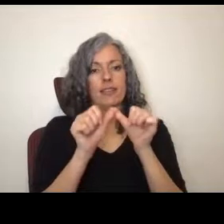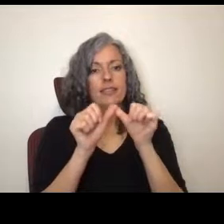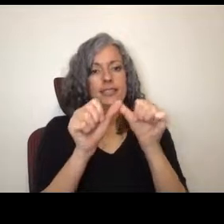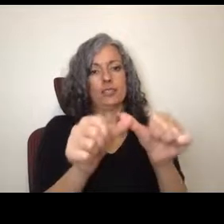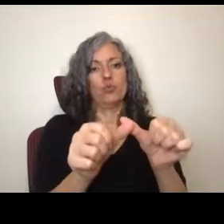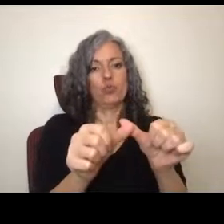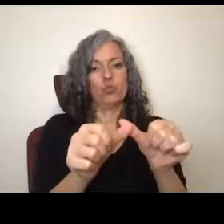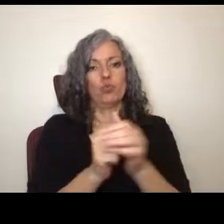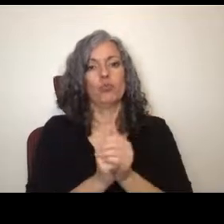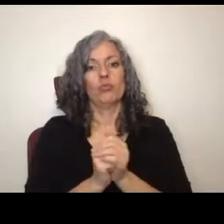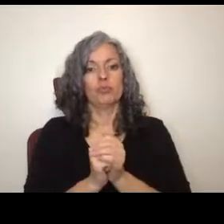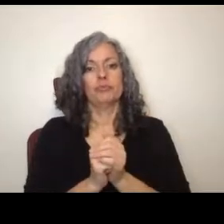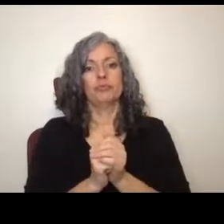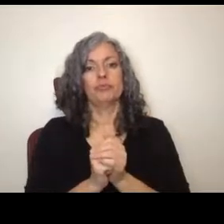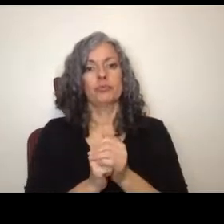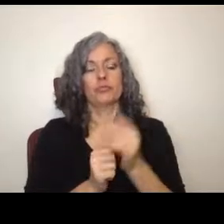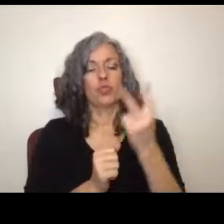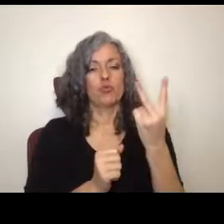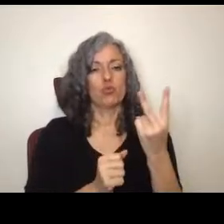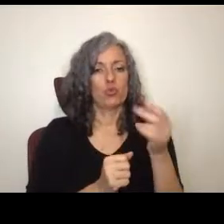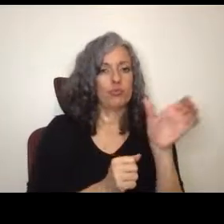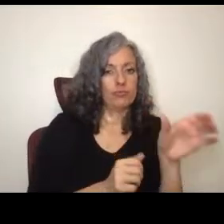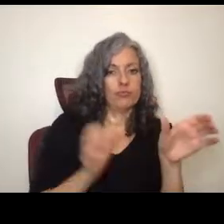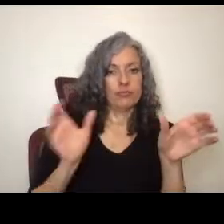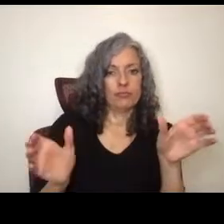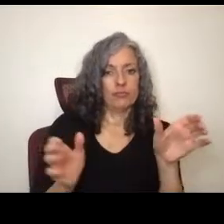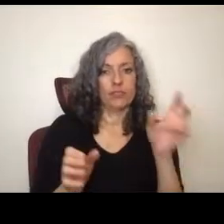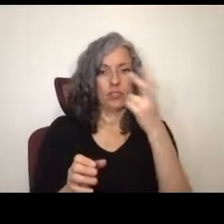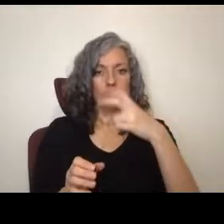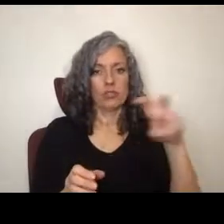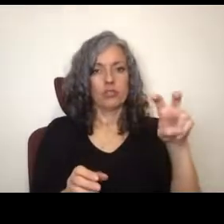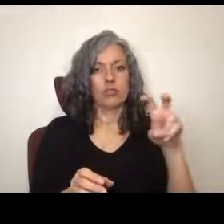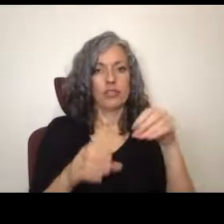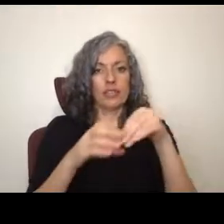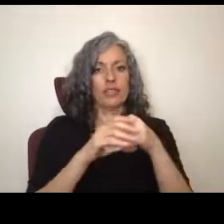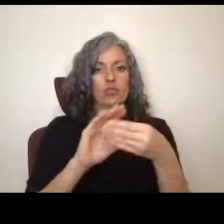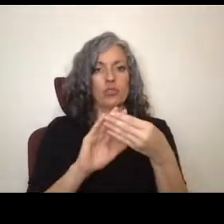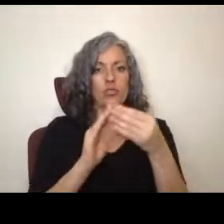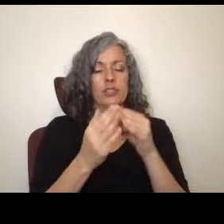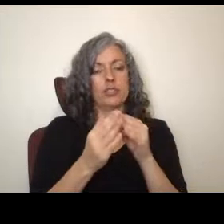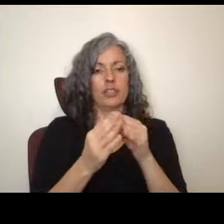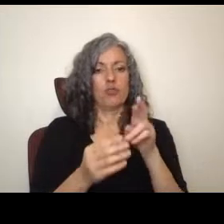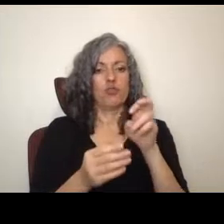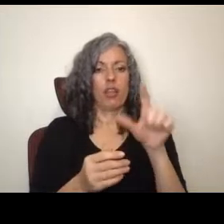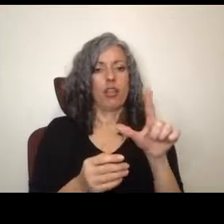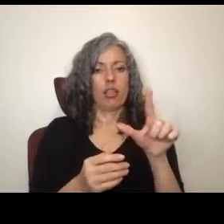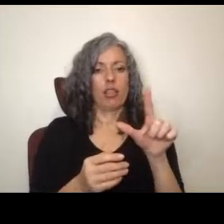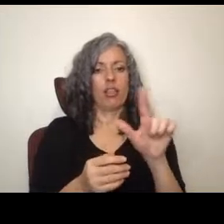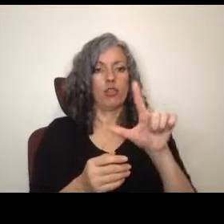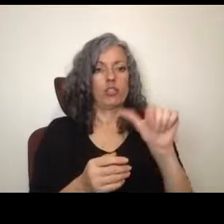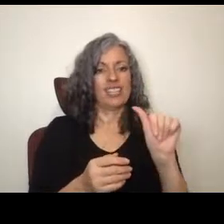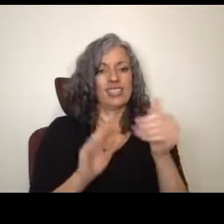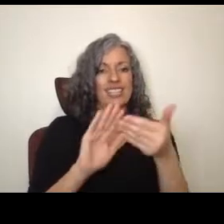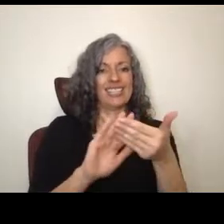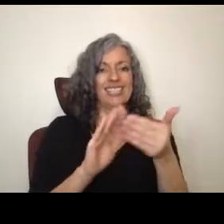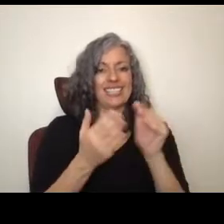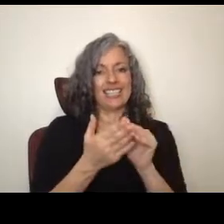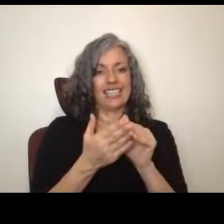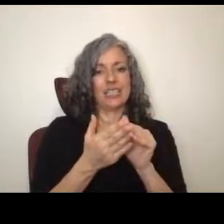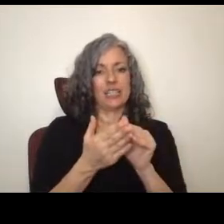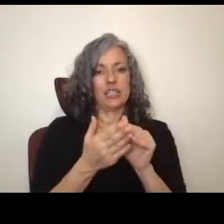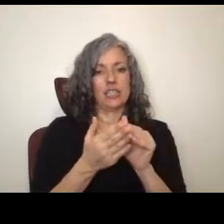completion deadline for 2 components of the Transit and Intercity Rail Capital Program Project, Los Angeles City, leading the transformation to